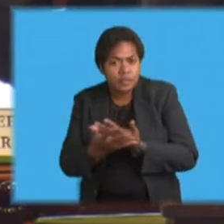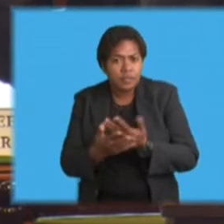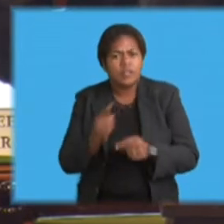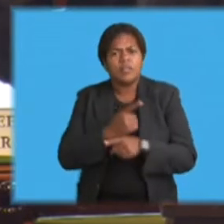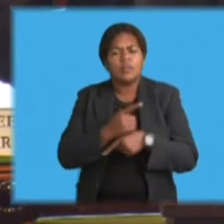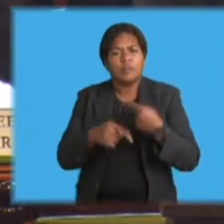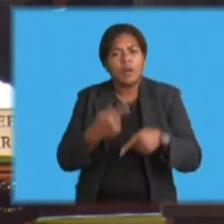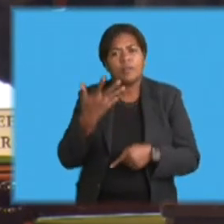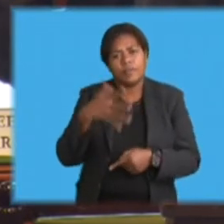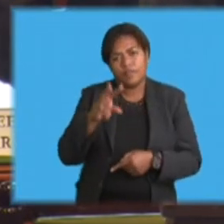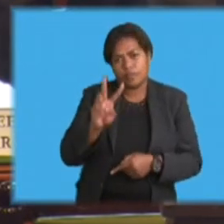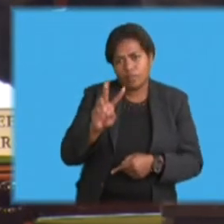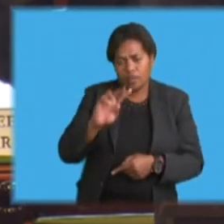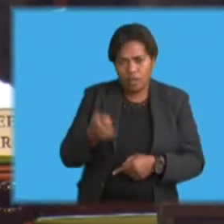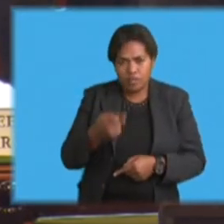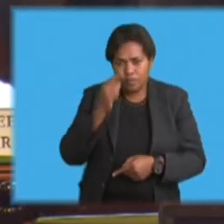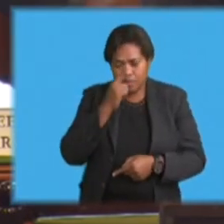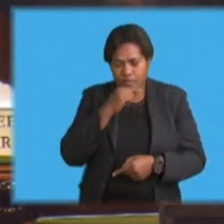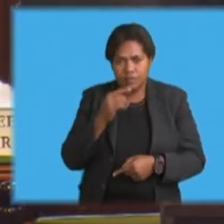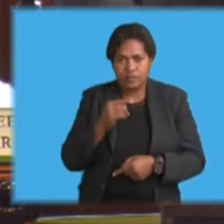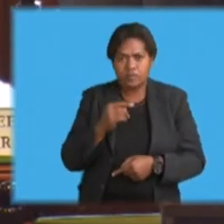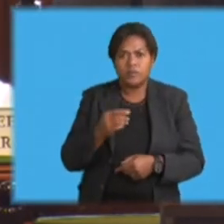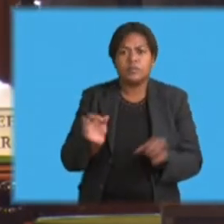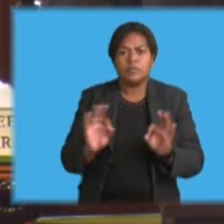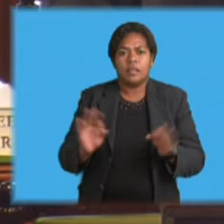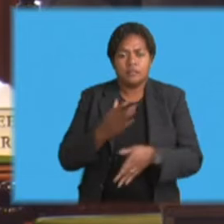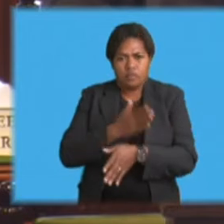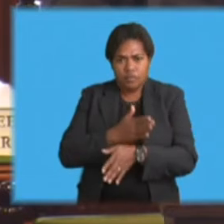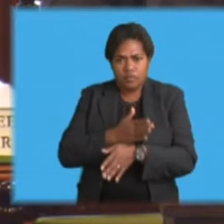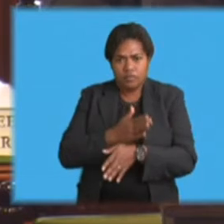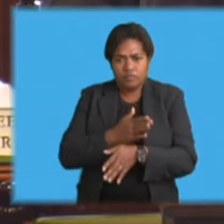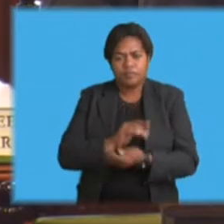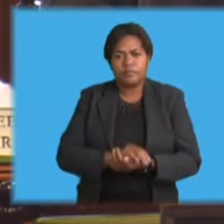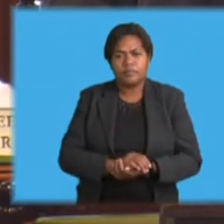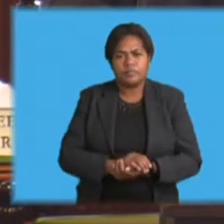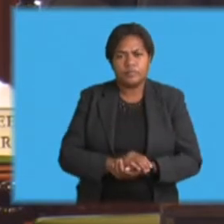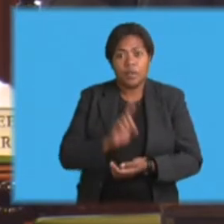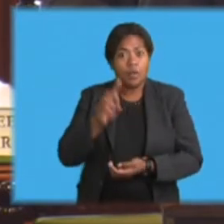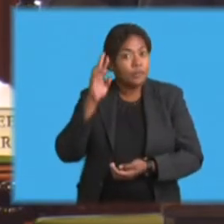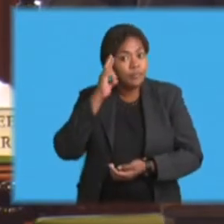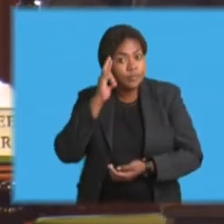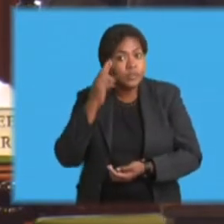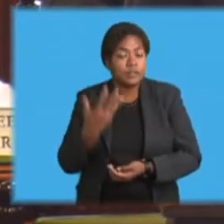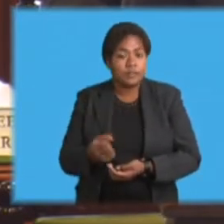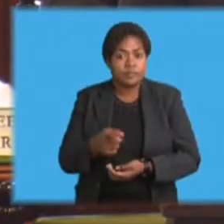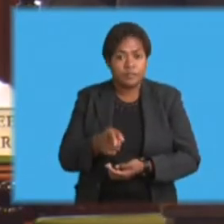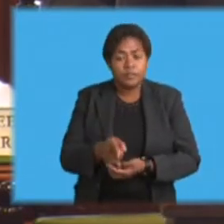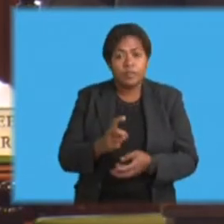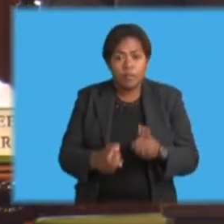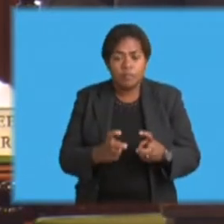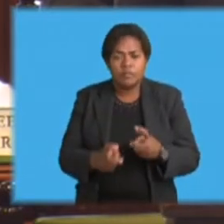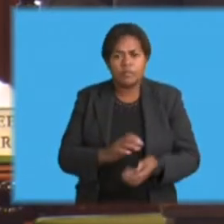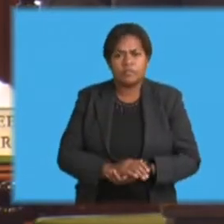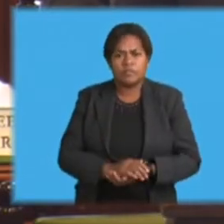like 52,000 people unemployed registered in our database. One of the reasons that that number was inflated because there